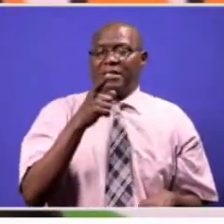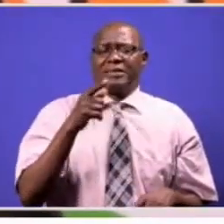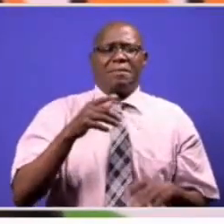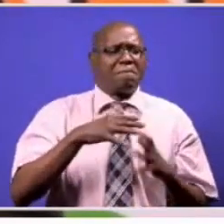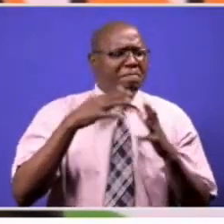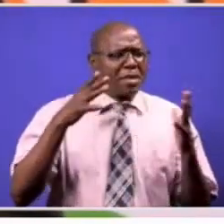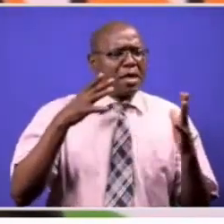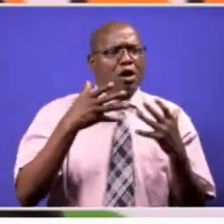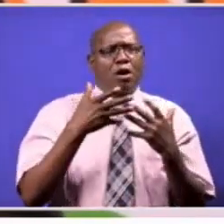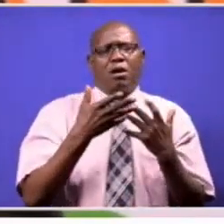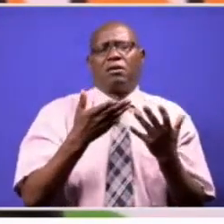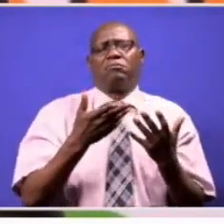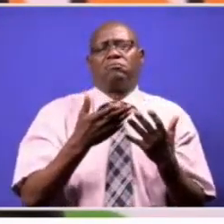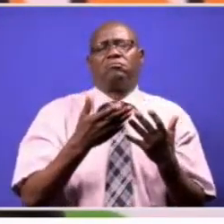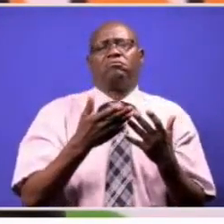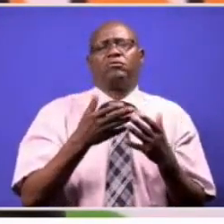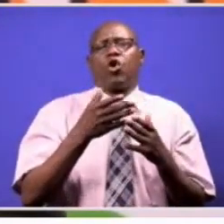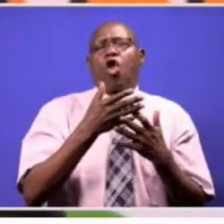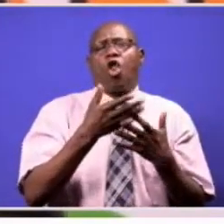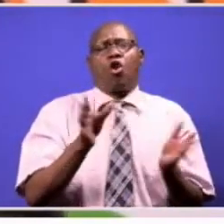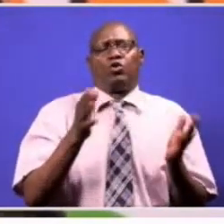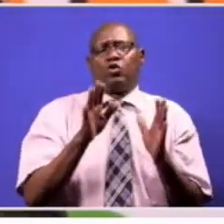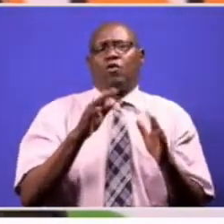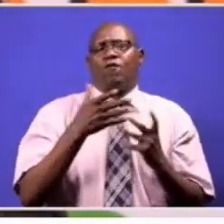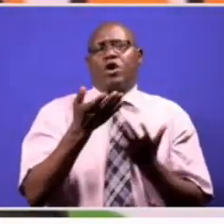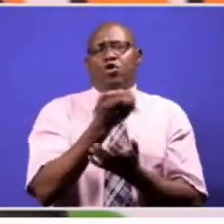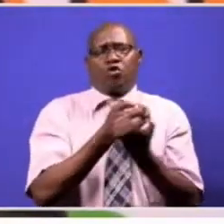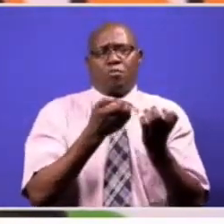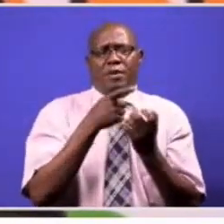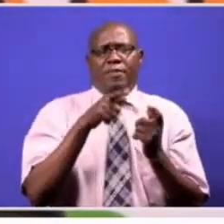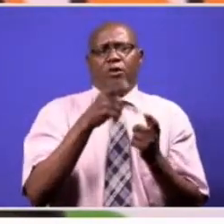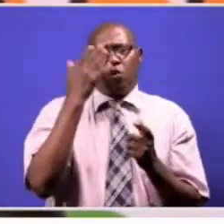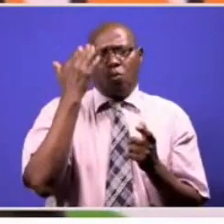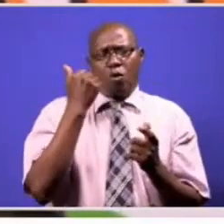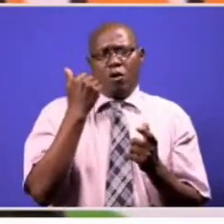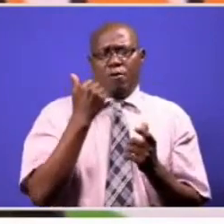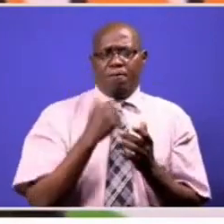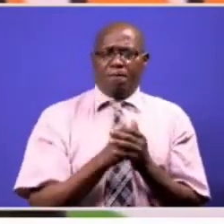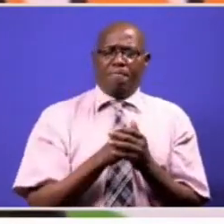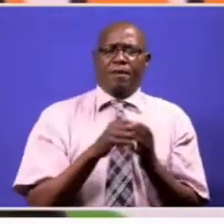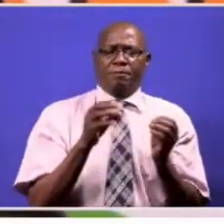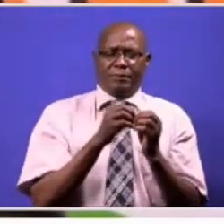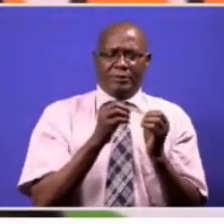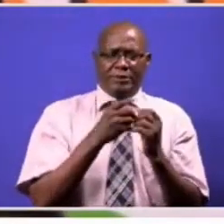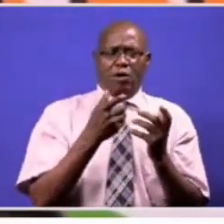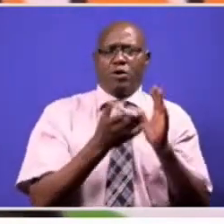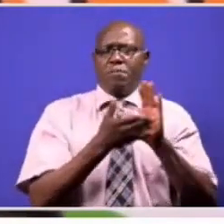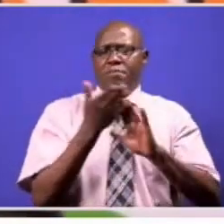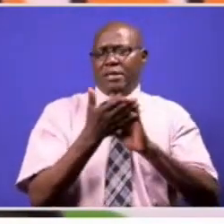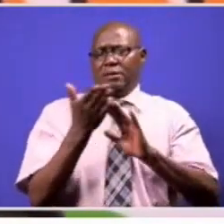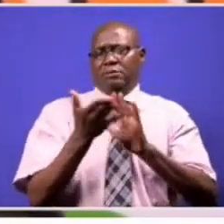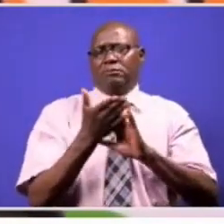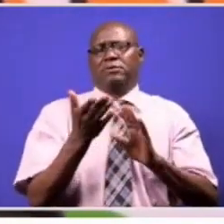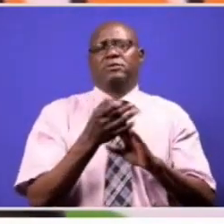economy. That is why we have met you today as part of our immediate response partners